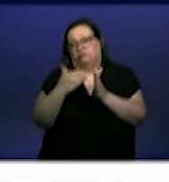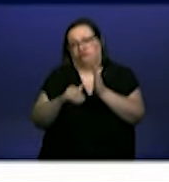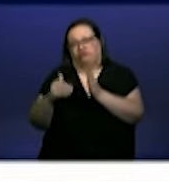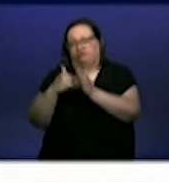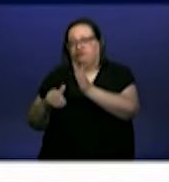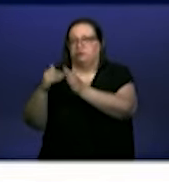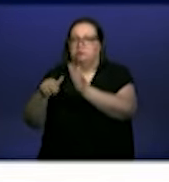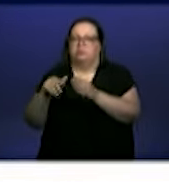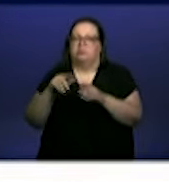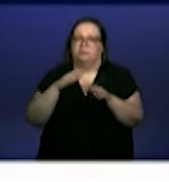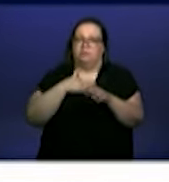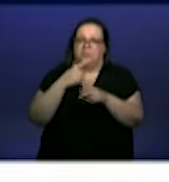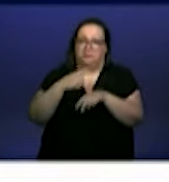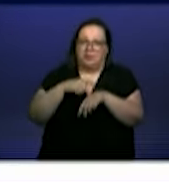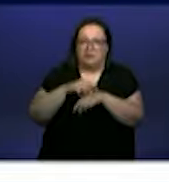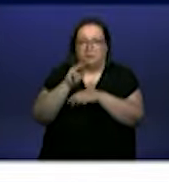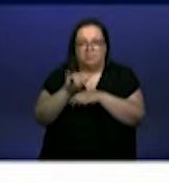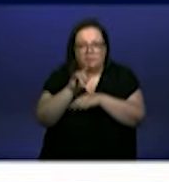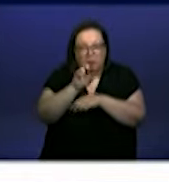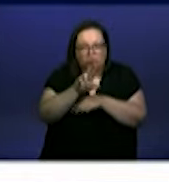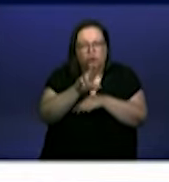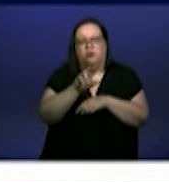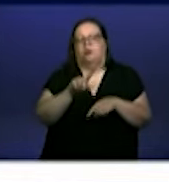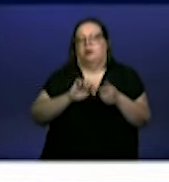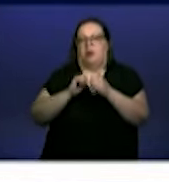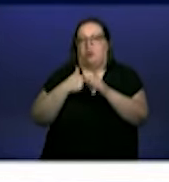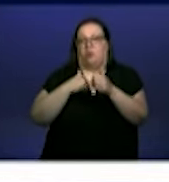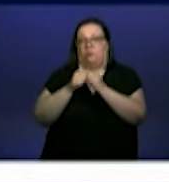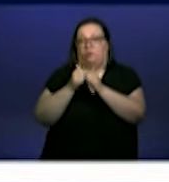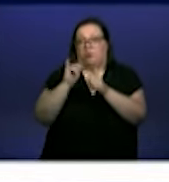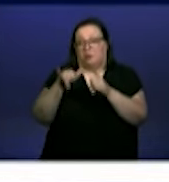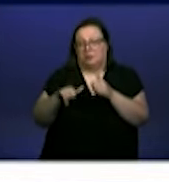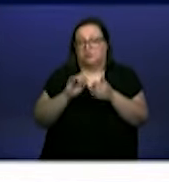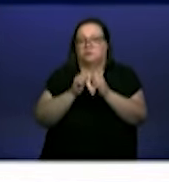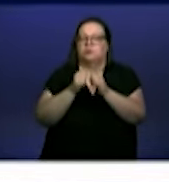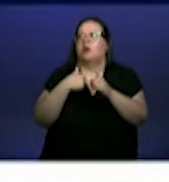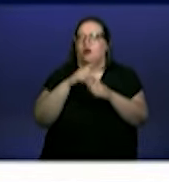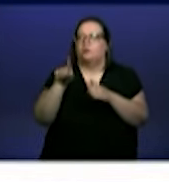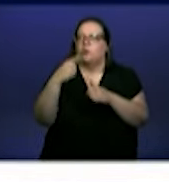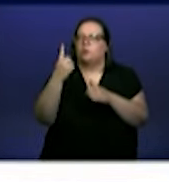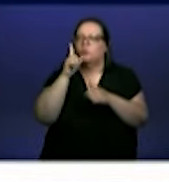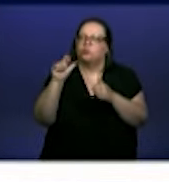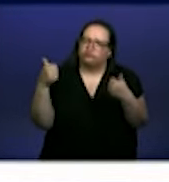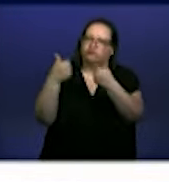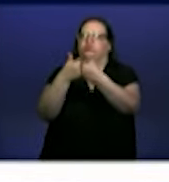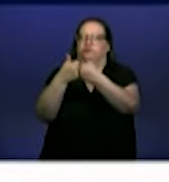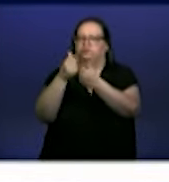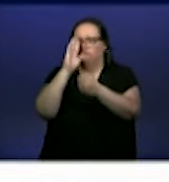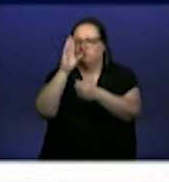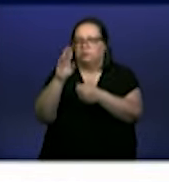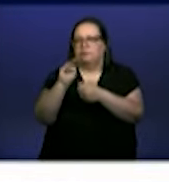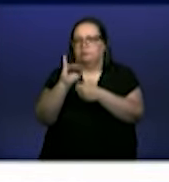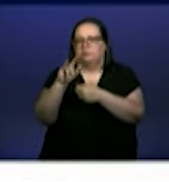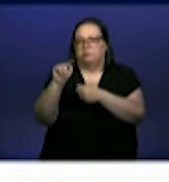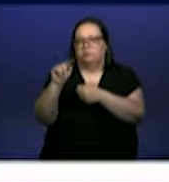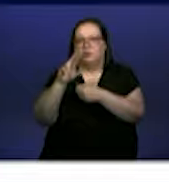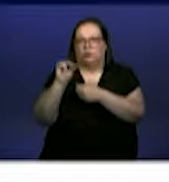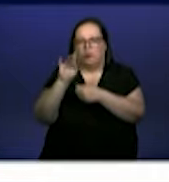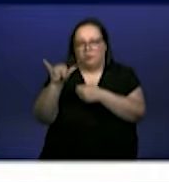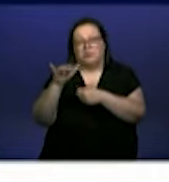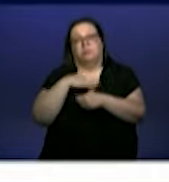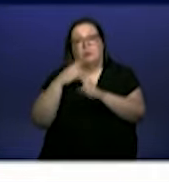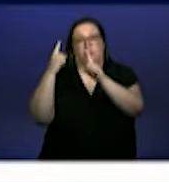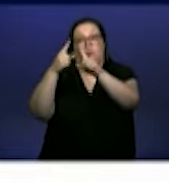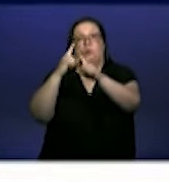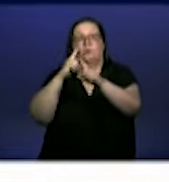I've run this race. I'm the only one that challenged Mitt Romney. It was my stated goal to go ahead and primary Mitt Romney because I think he's endemic